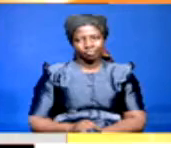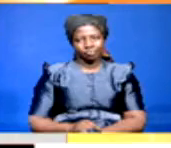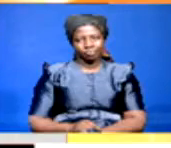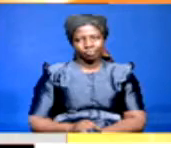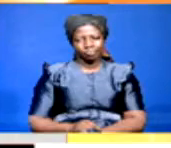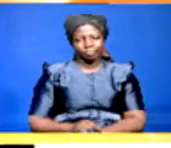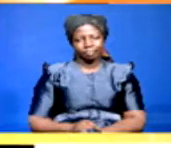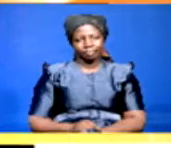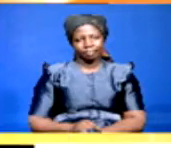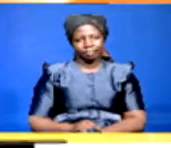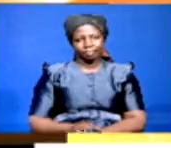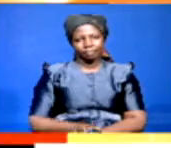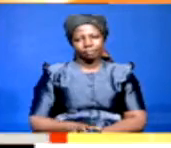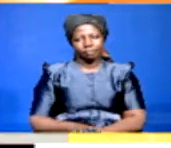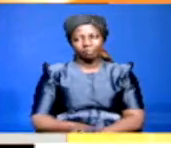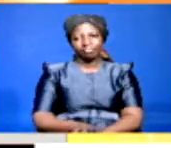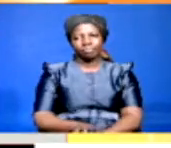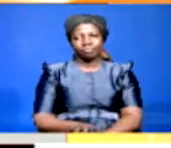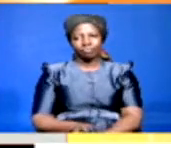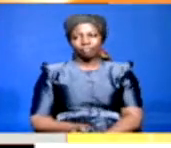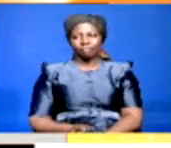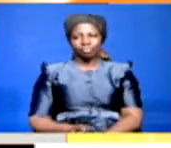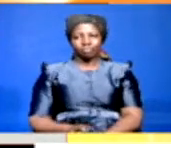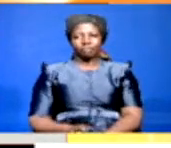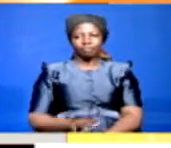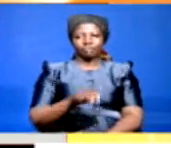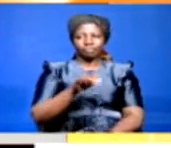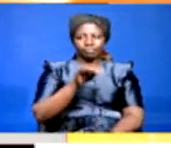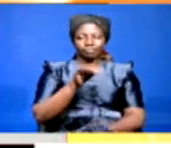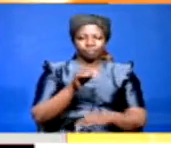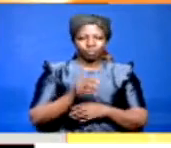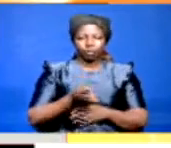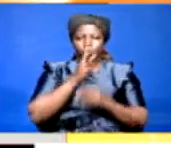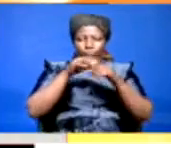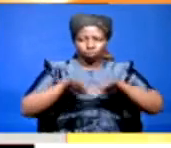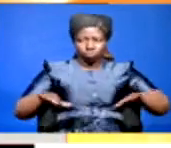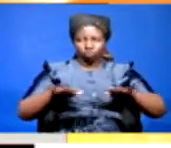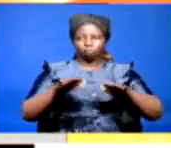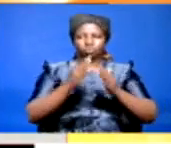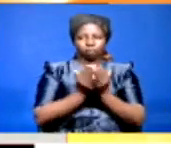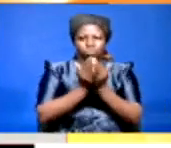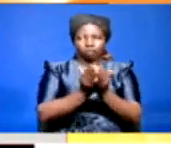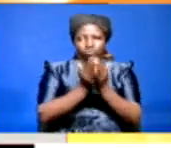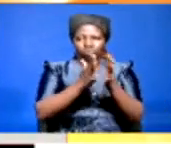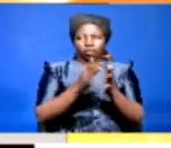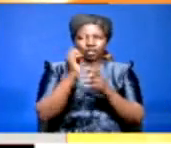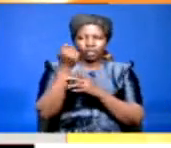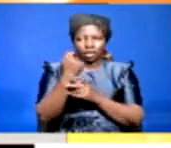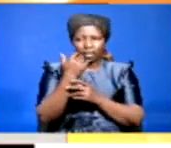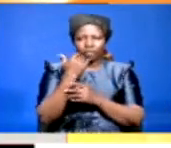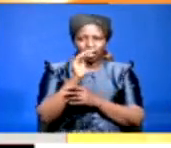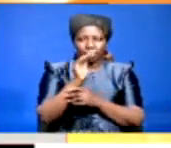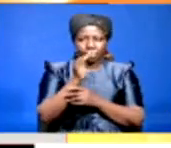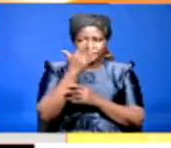The Seafarers Union of Kenya has appealed to the government to support thousands of seafarers who are to be employed in global